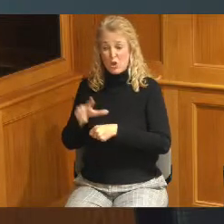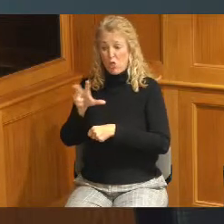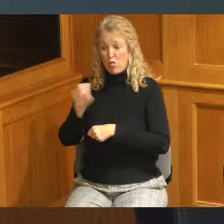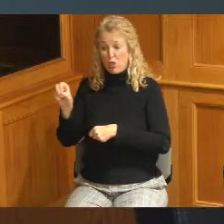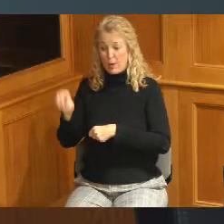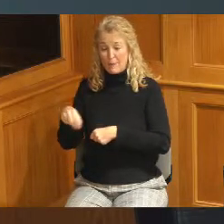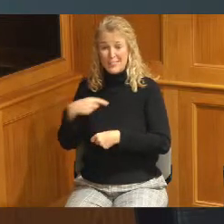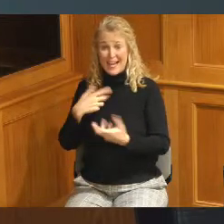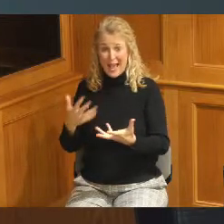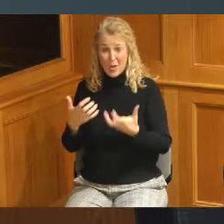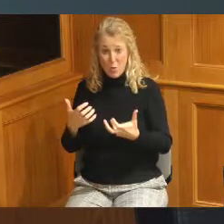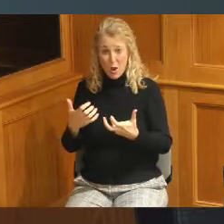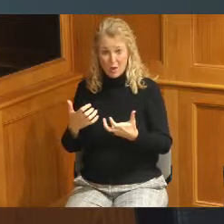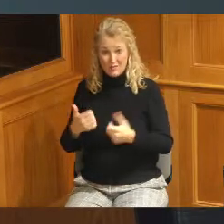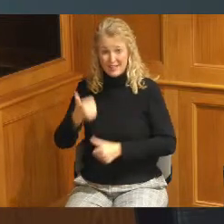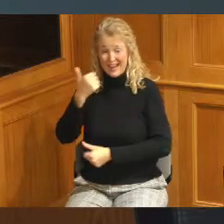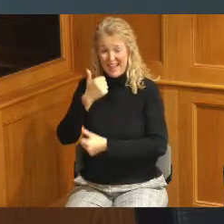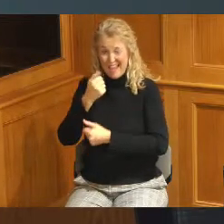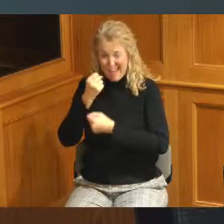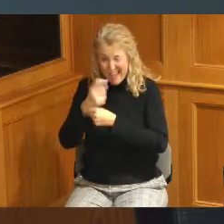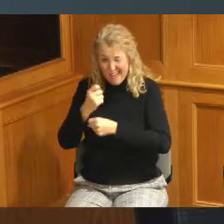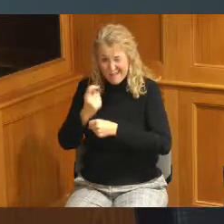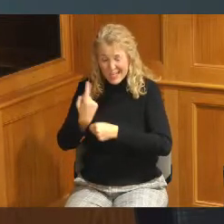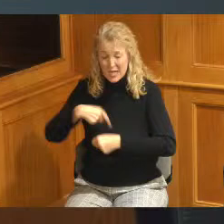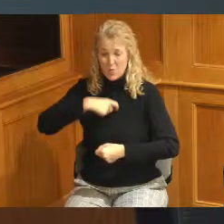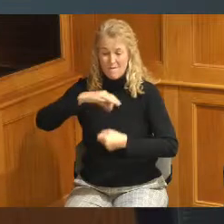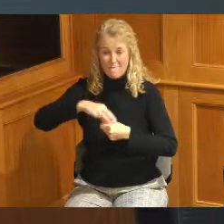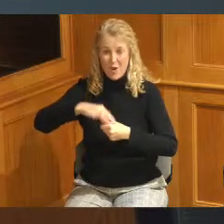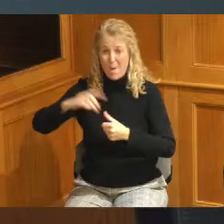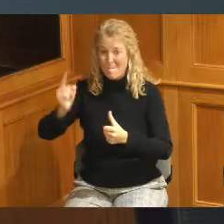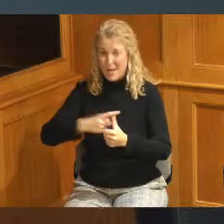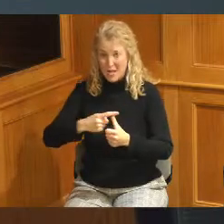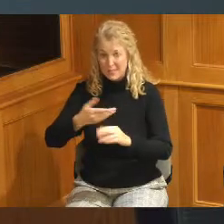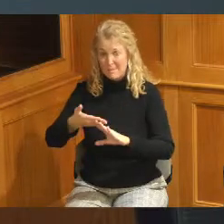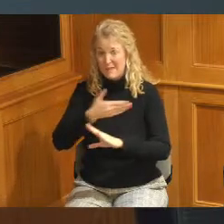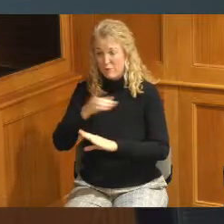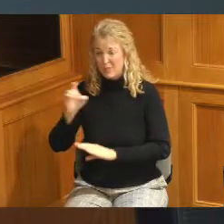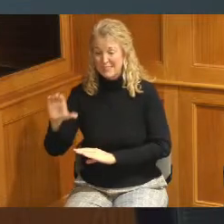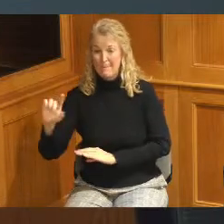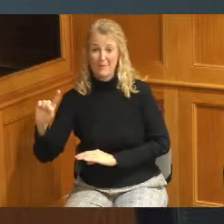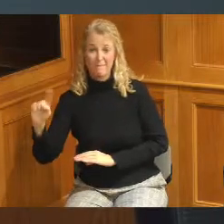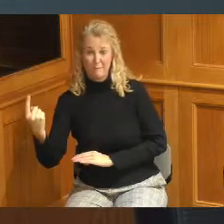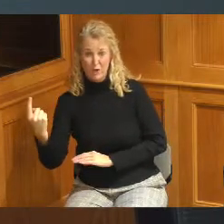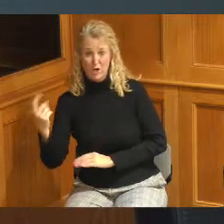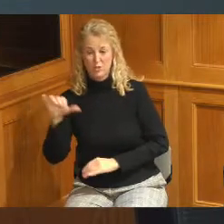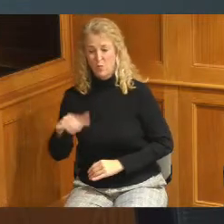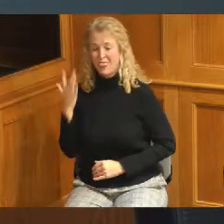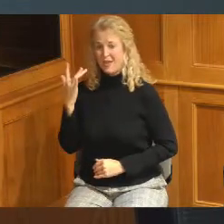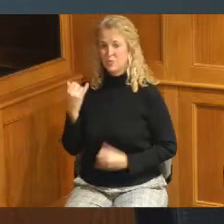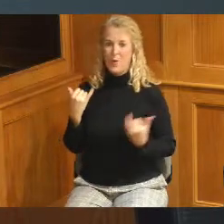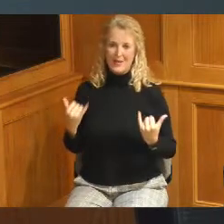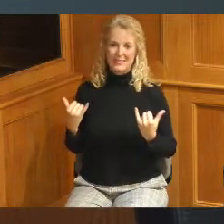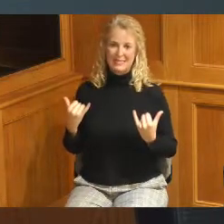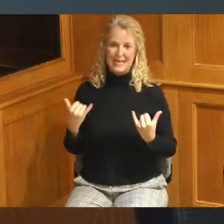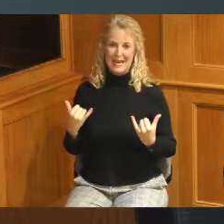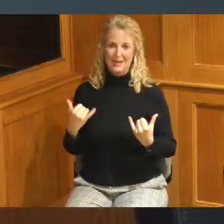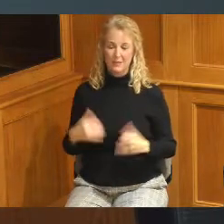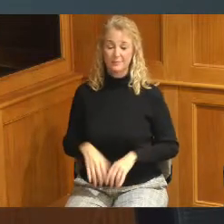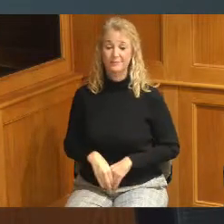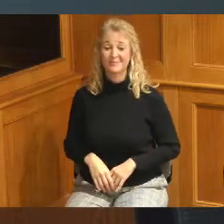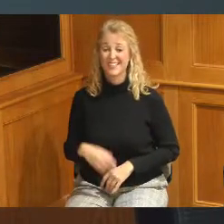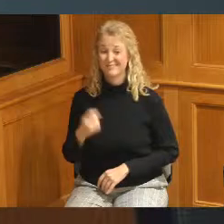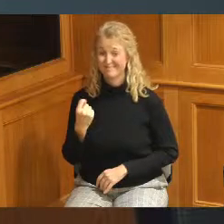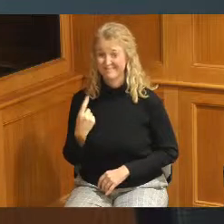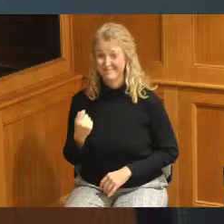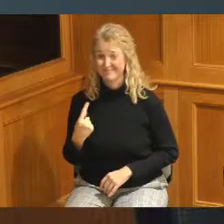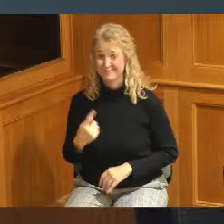have to vote on it each year before December the 1st. So that's why we're taking it up now. At a time